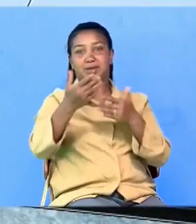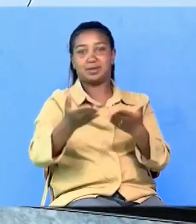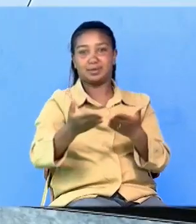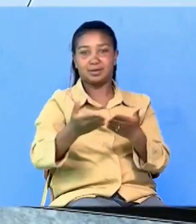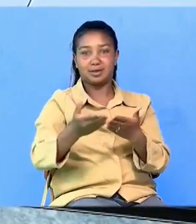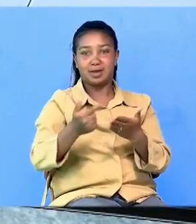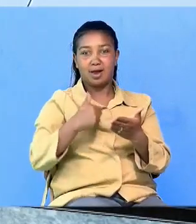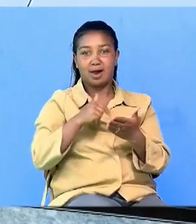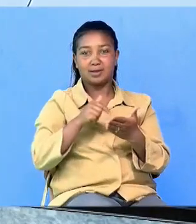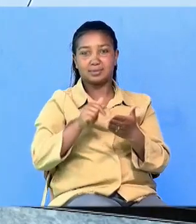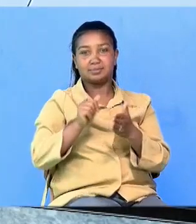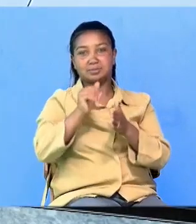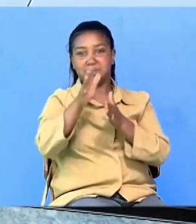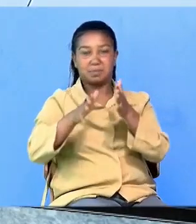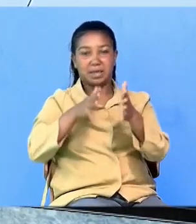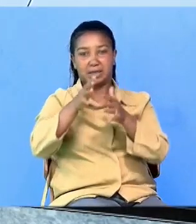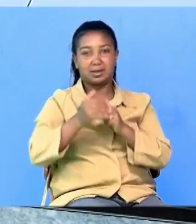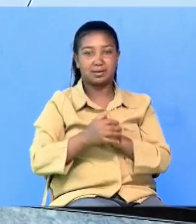I speak